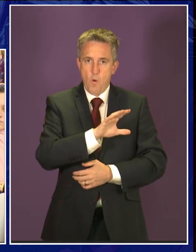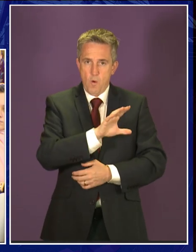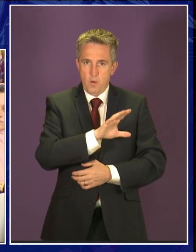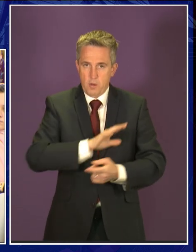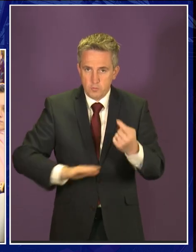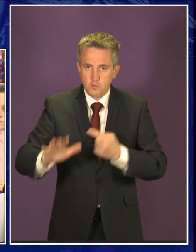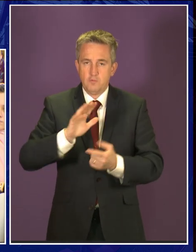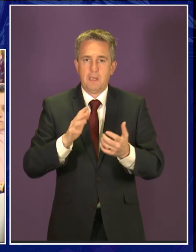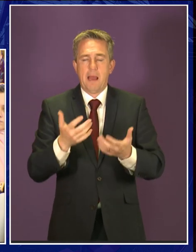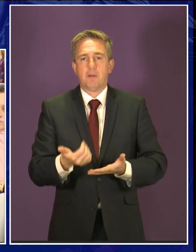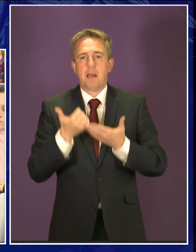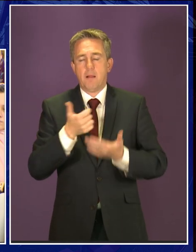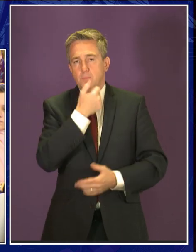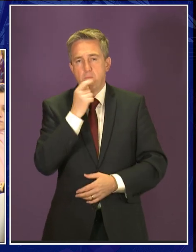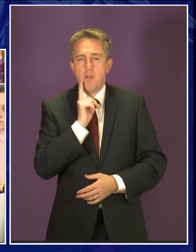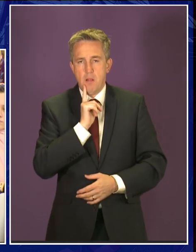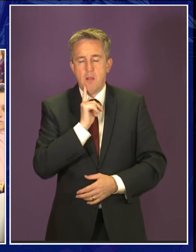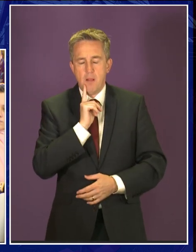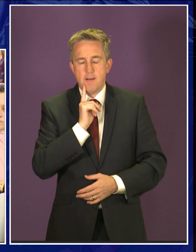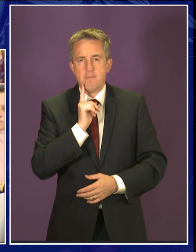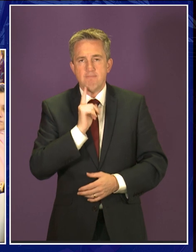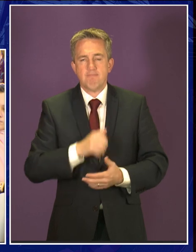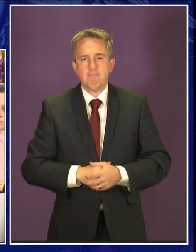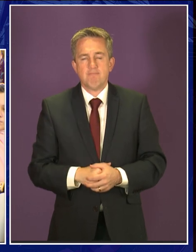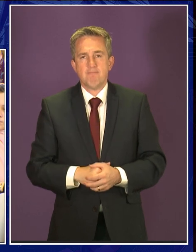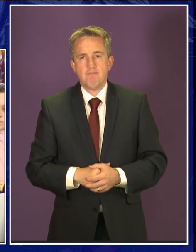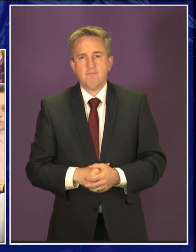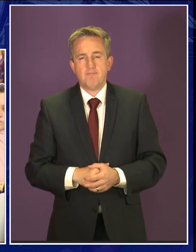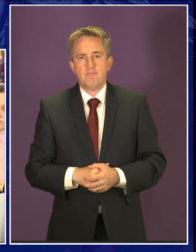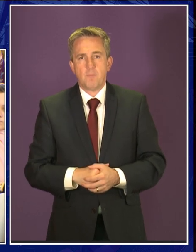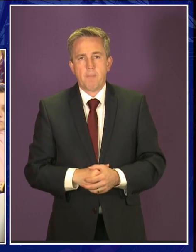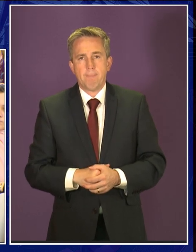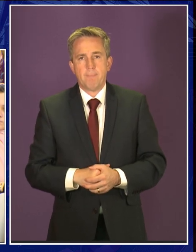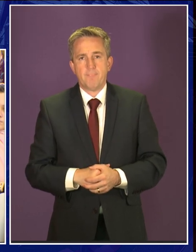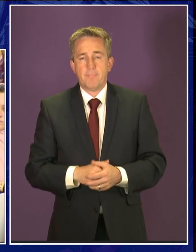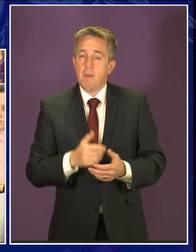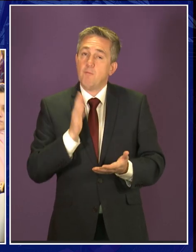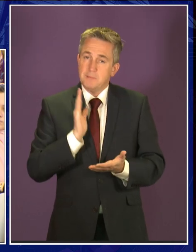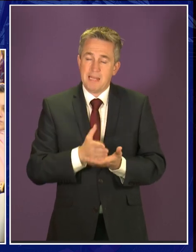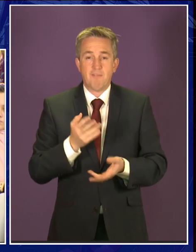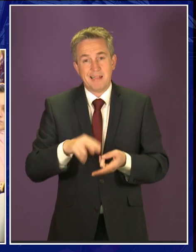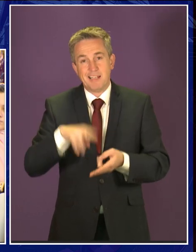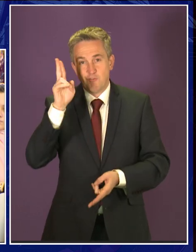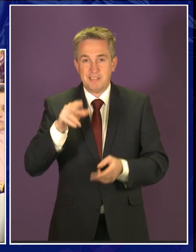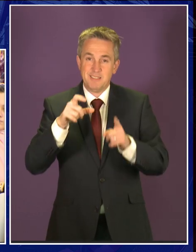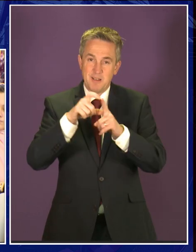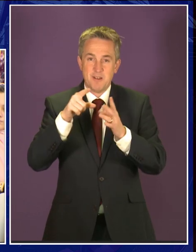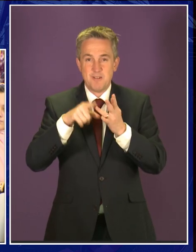the people as a whole. For sure, it will increase dopamine levels.